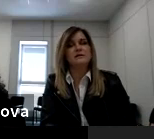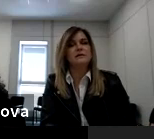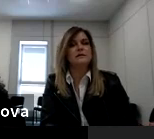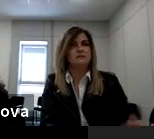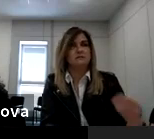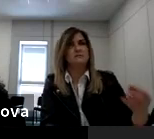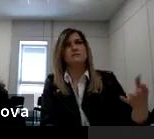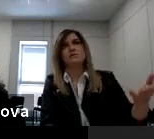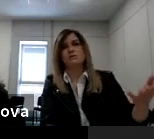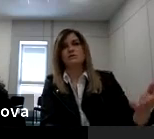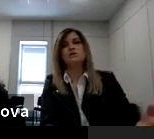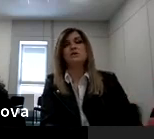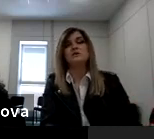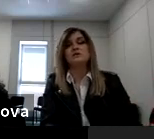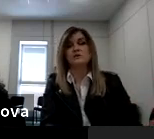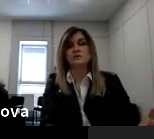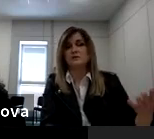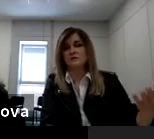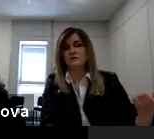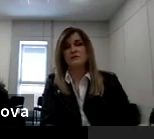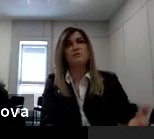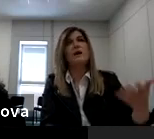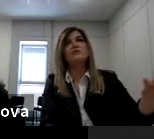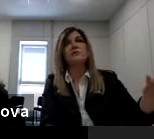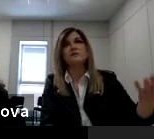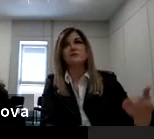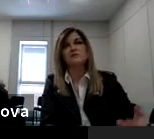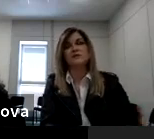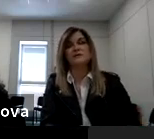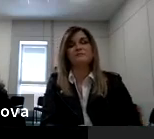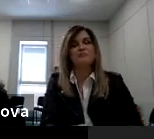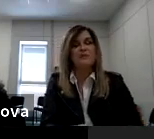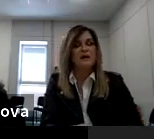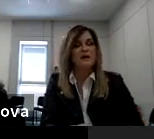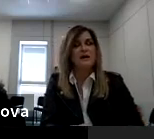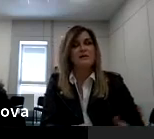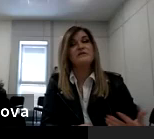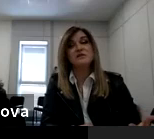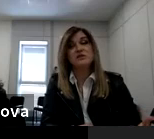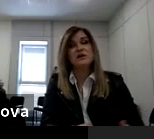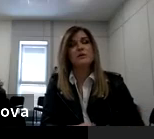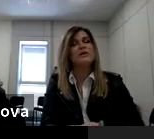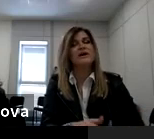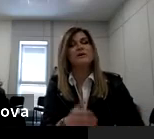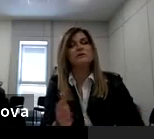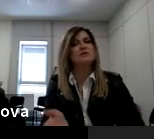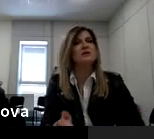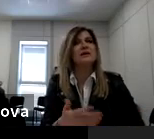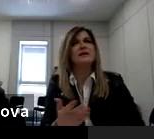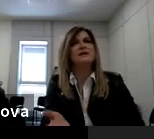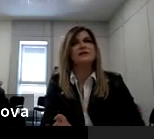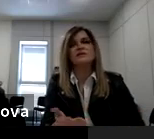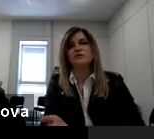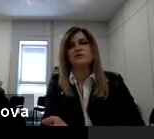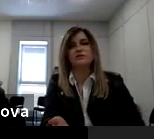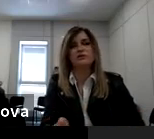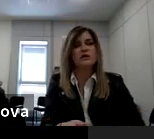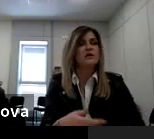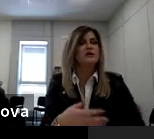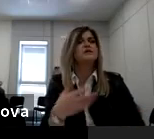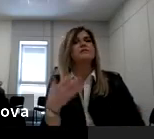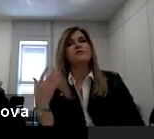easily, to adjust it, to mount it to the fixture without any